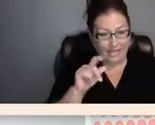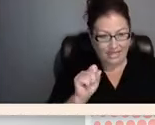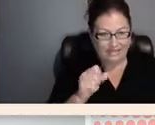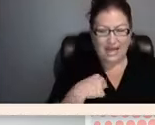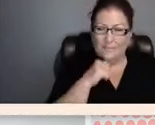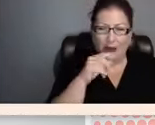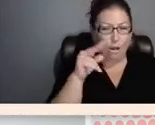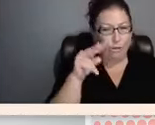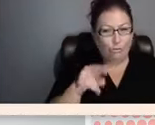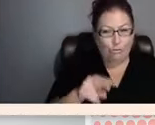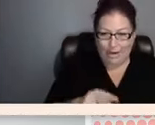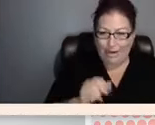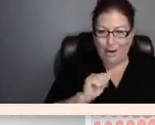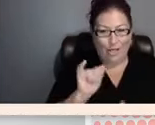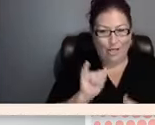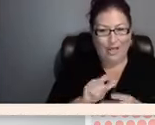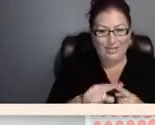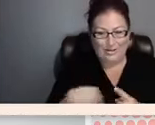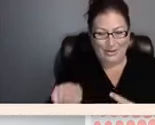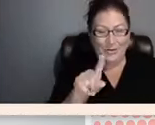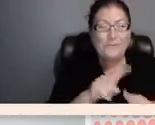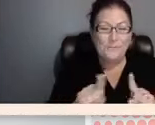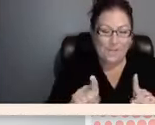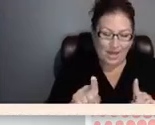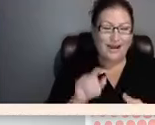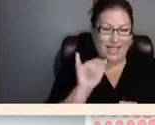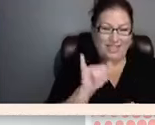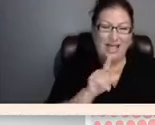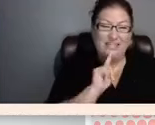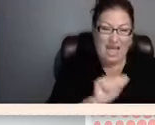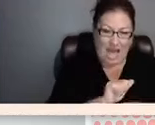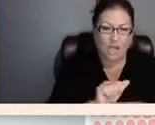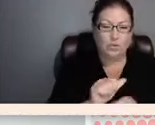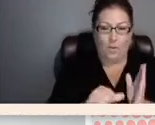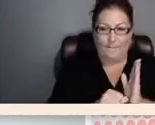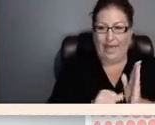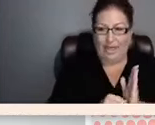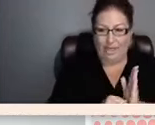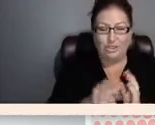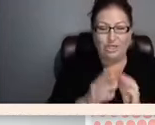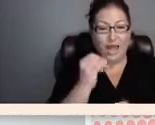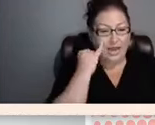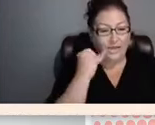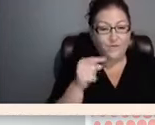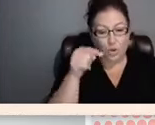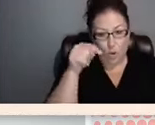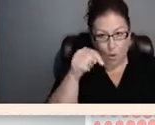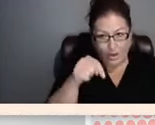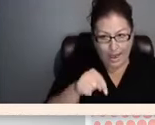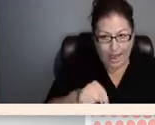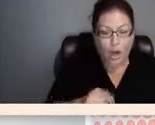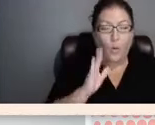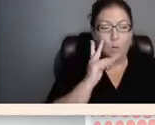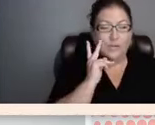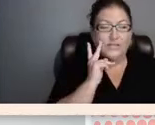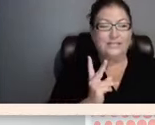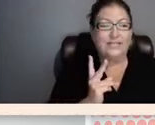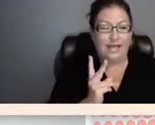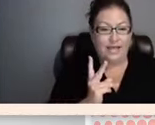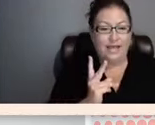to you, but this is the actual page. And if you scroll down, you'll see